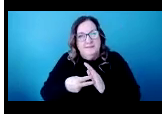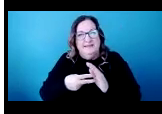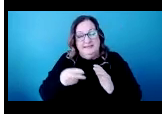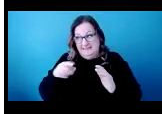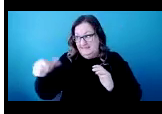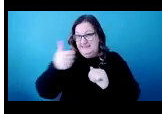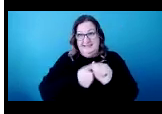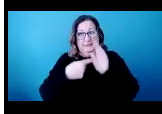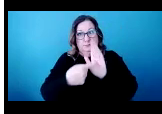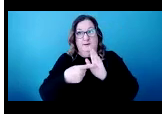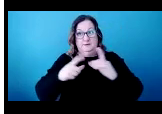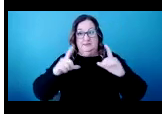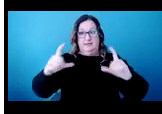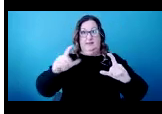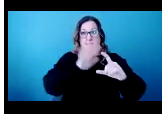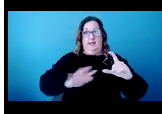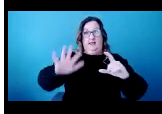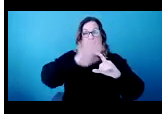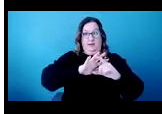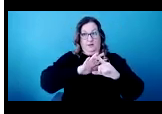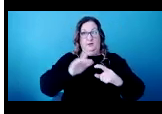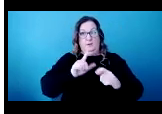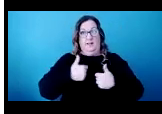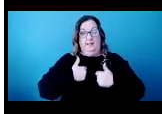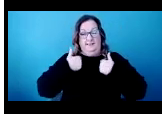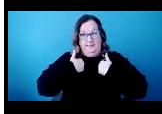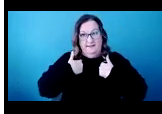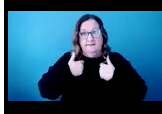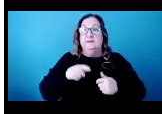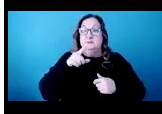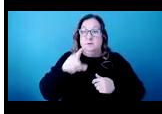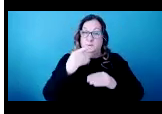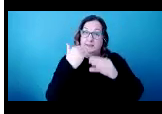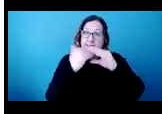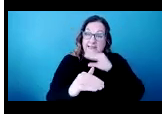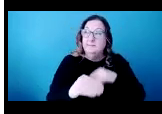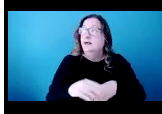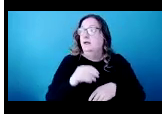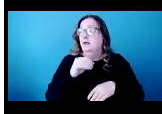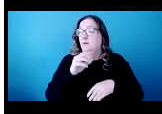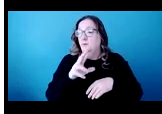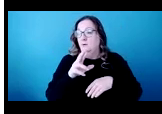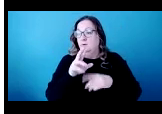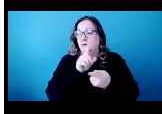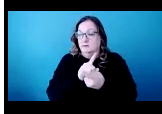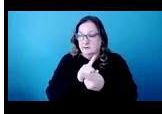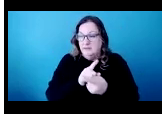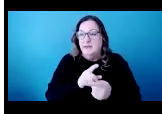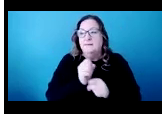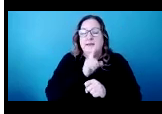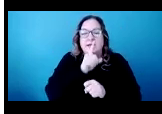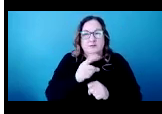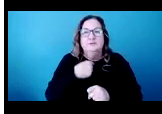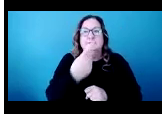if you're representing, or if you're sending an email or a letter to your representative, be sure to tell them I